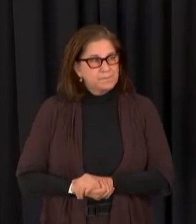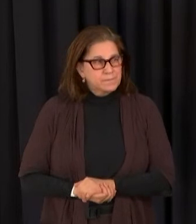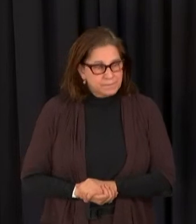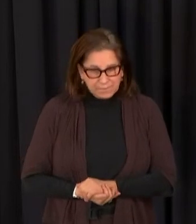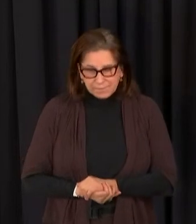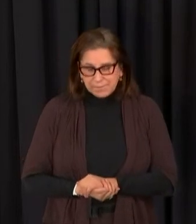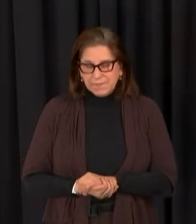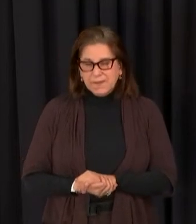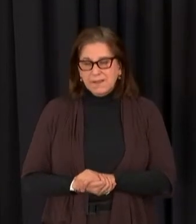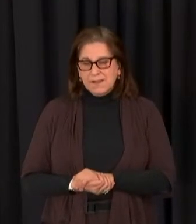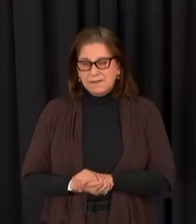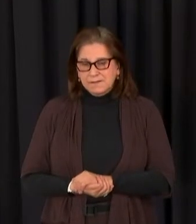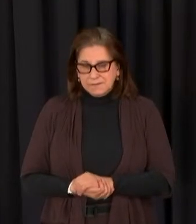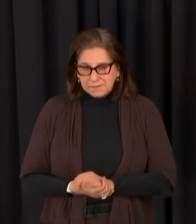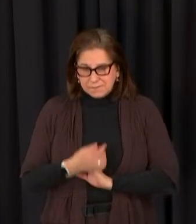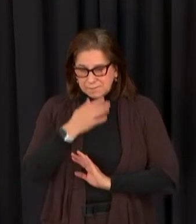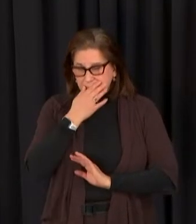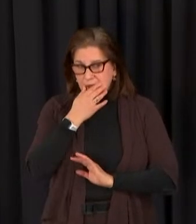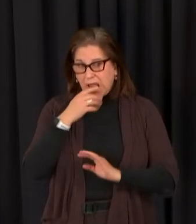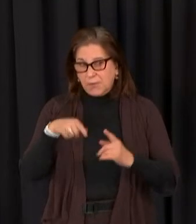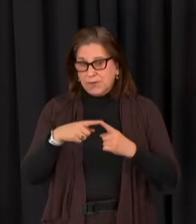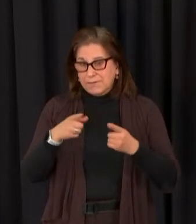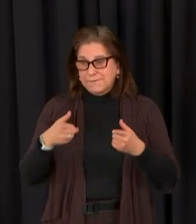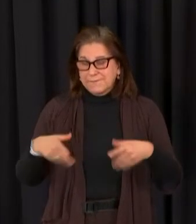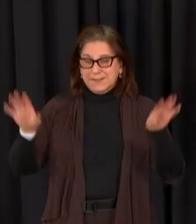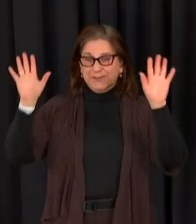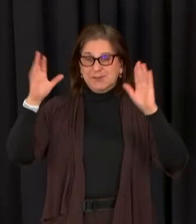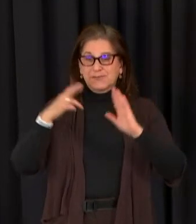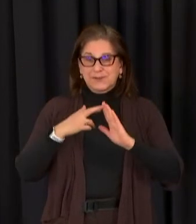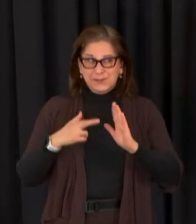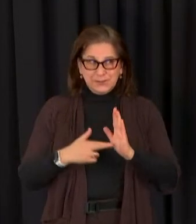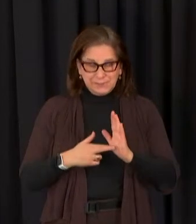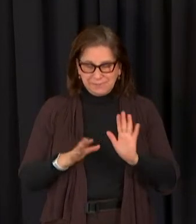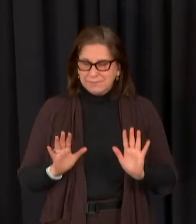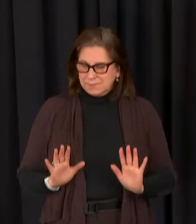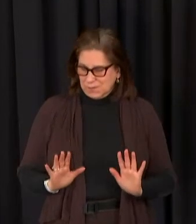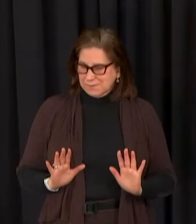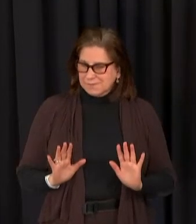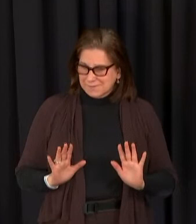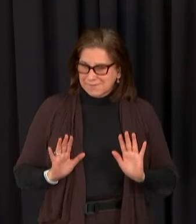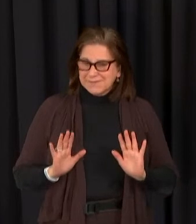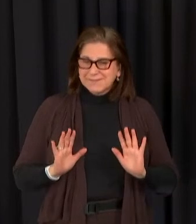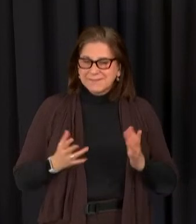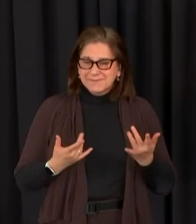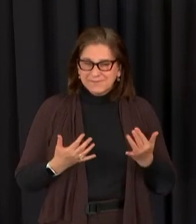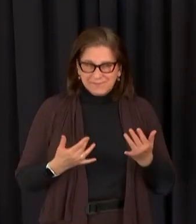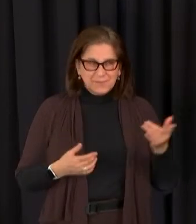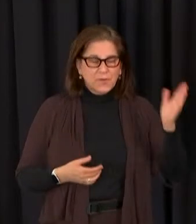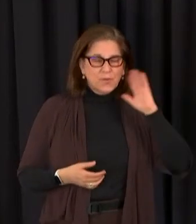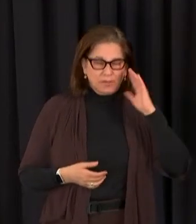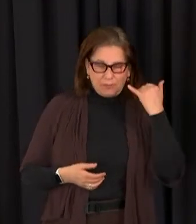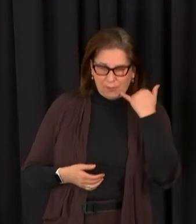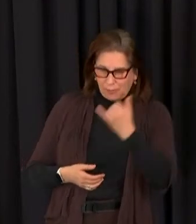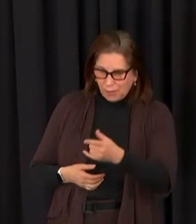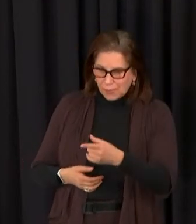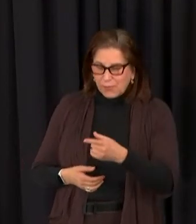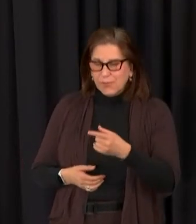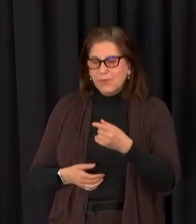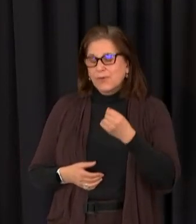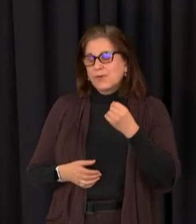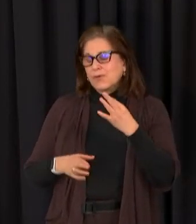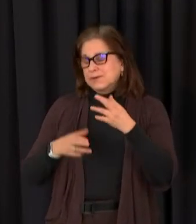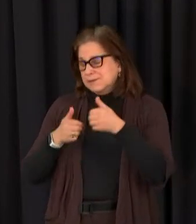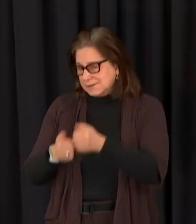And after you register, you will wait. You will wait to get a call, text, or email,